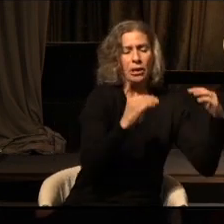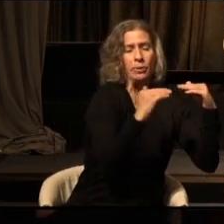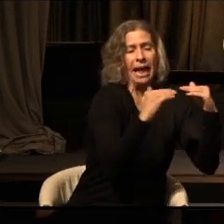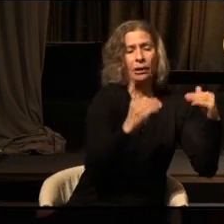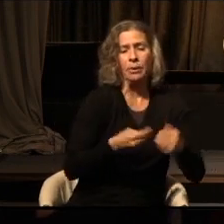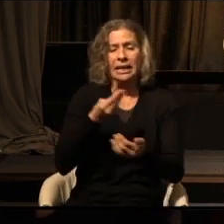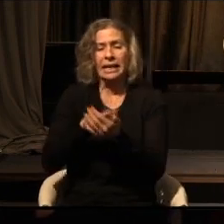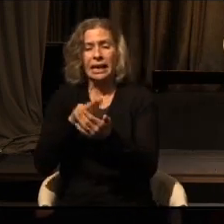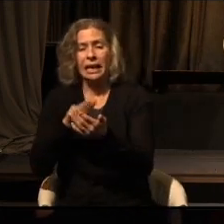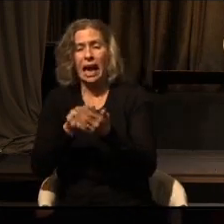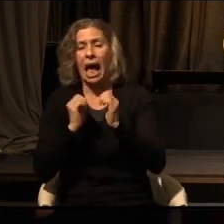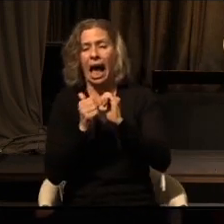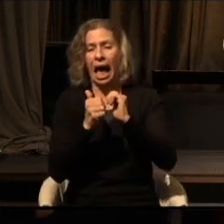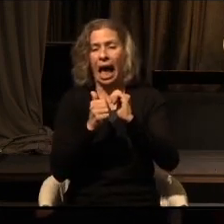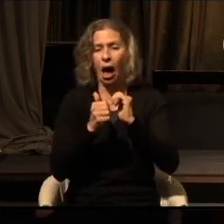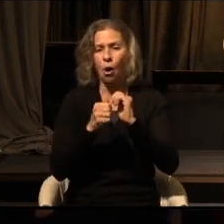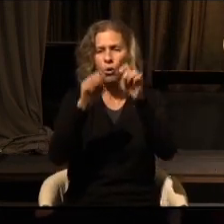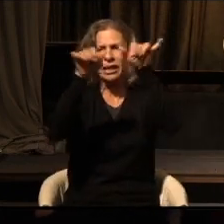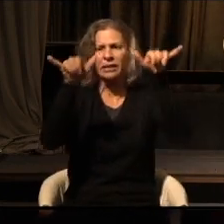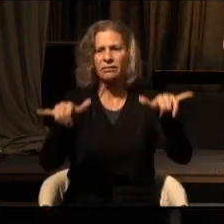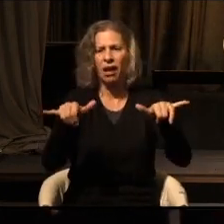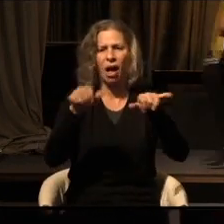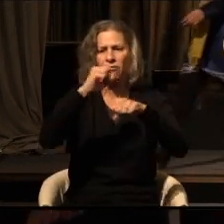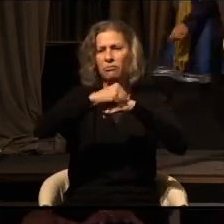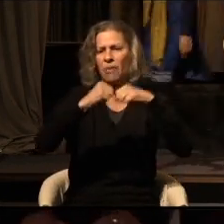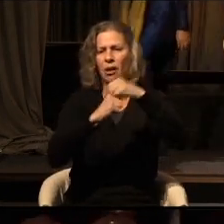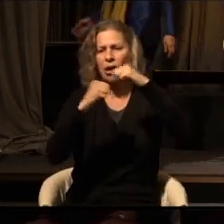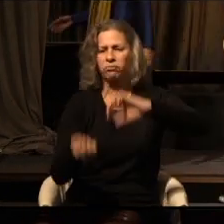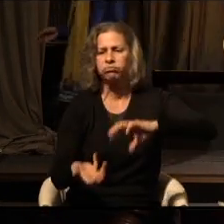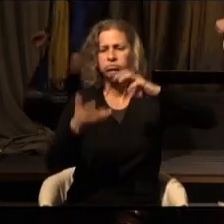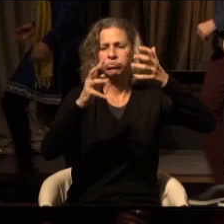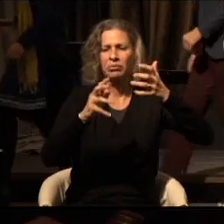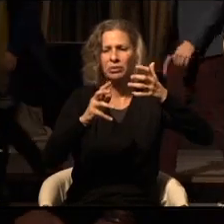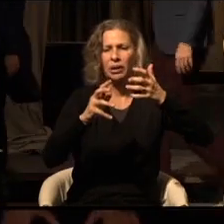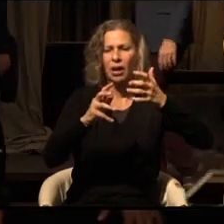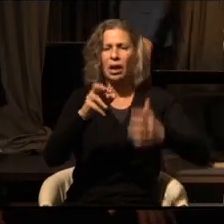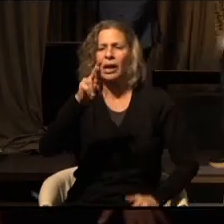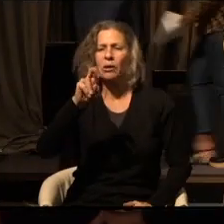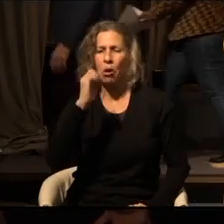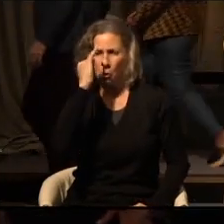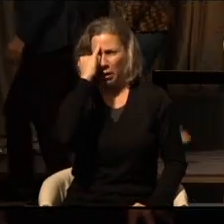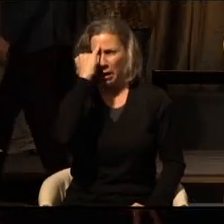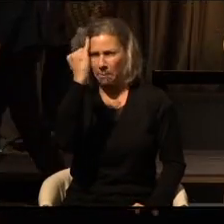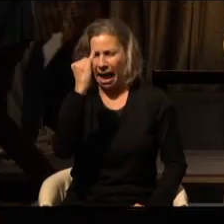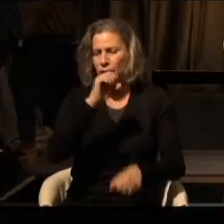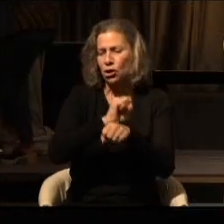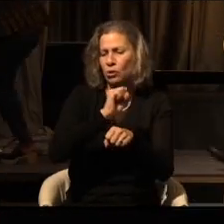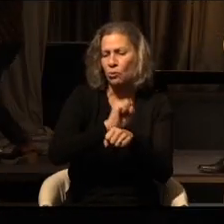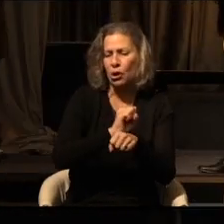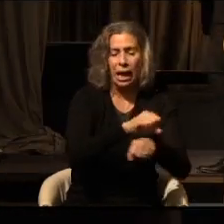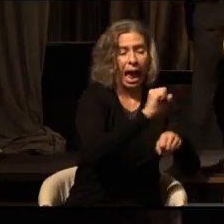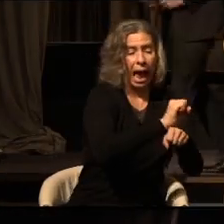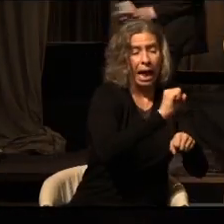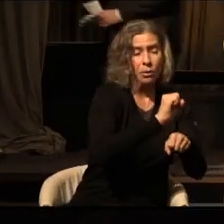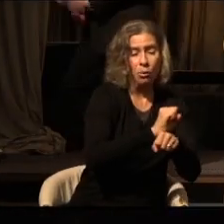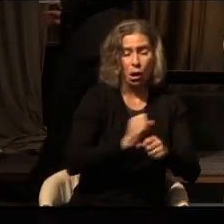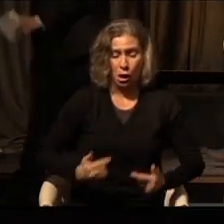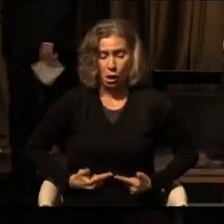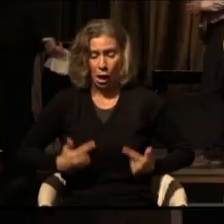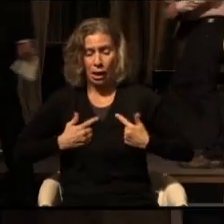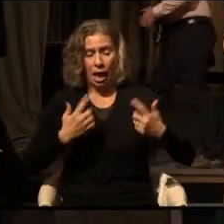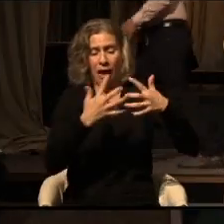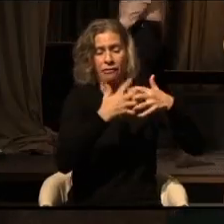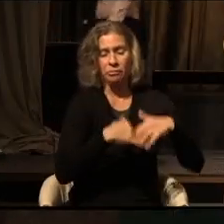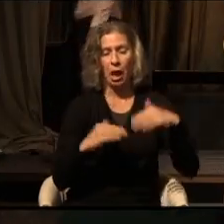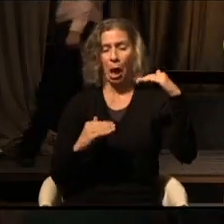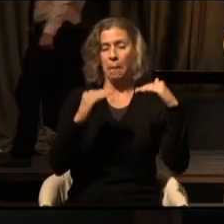disrupting organizational structures help us reimagine how we work? And what does work-life integration look like? So you can do this